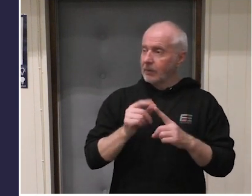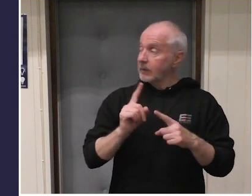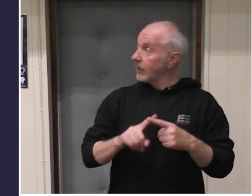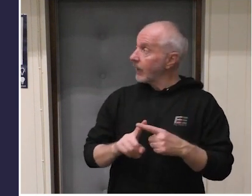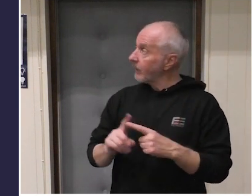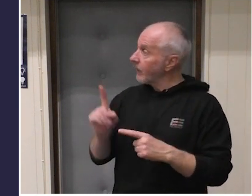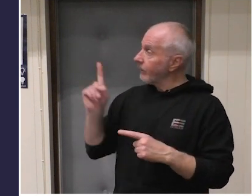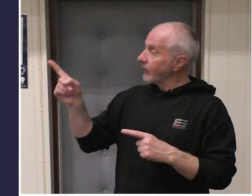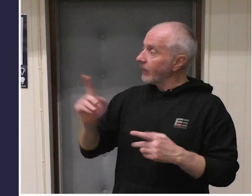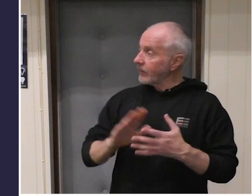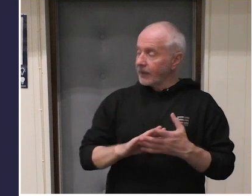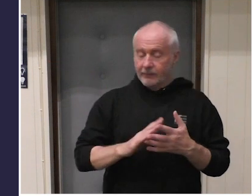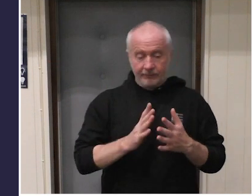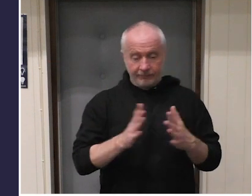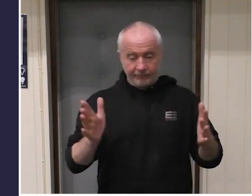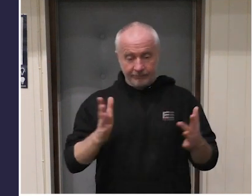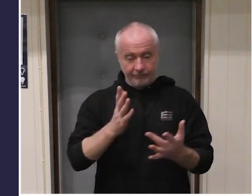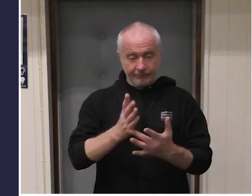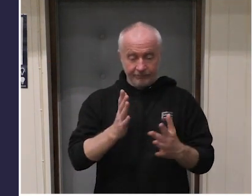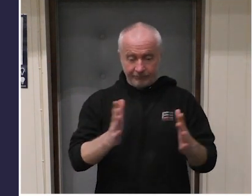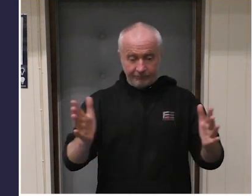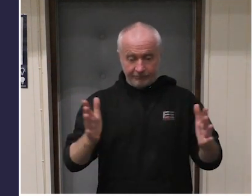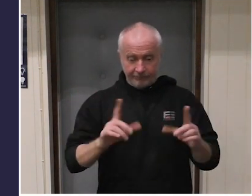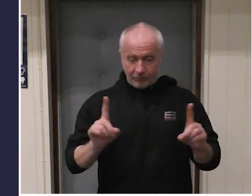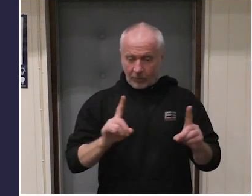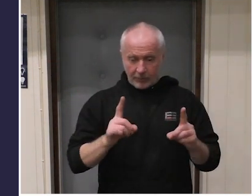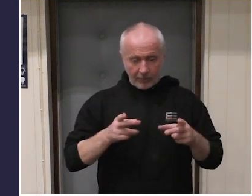and find the center of embryo, for example, or do some sort of patterning.